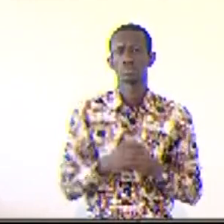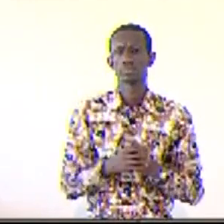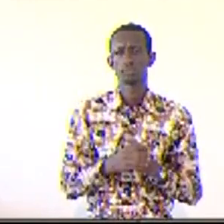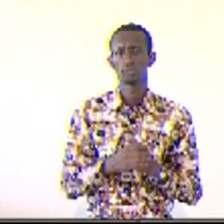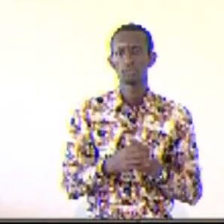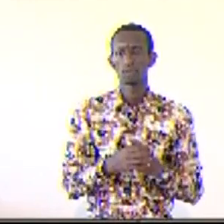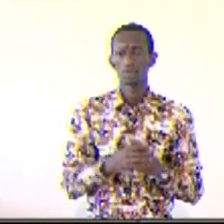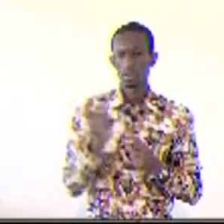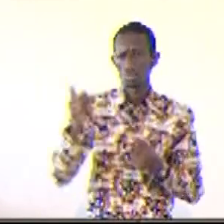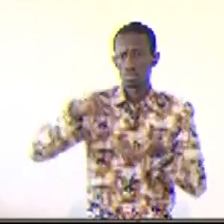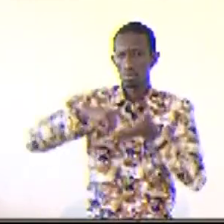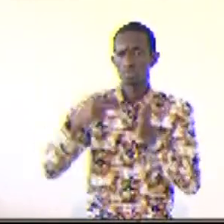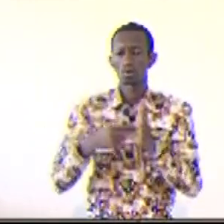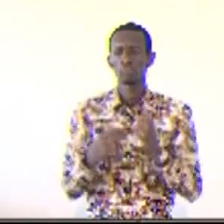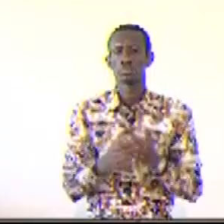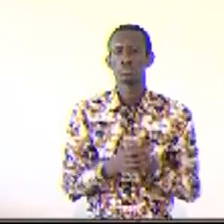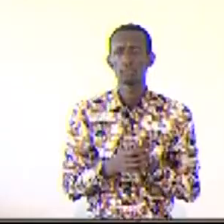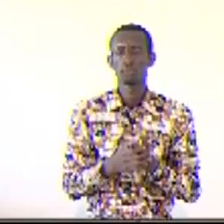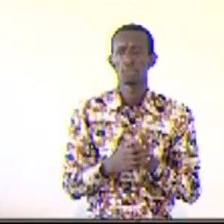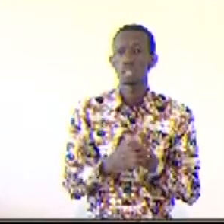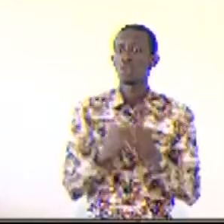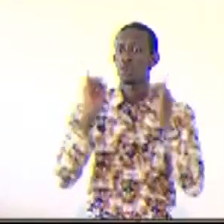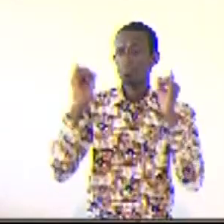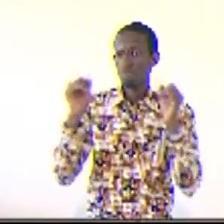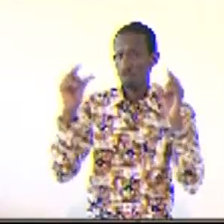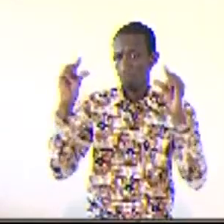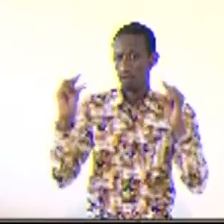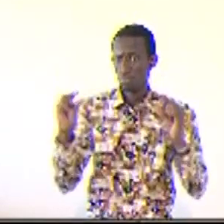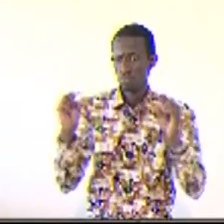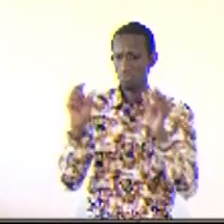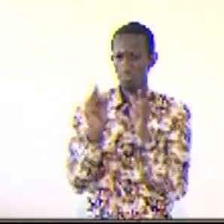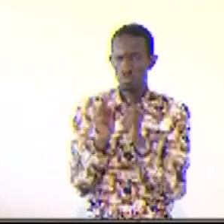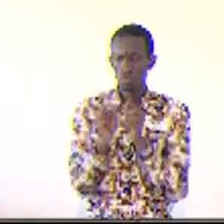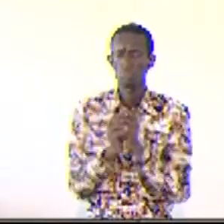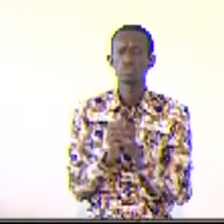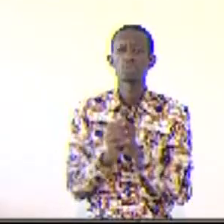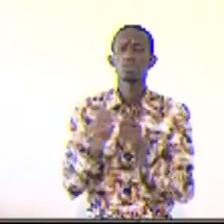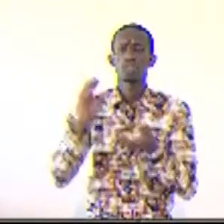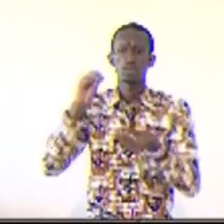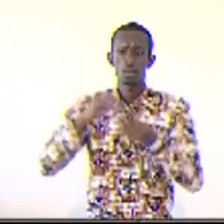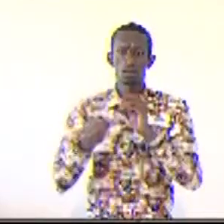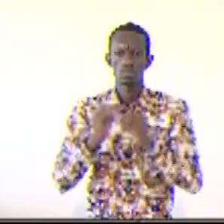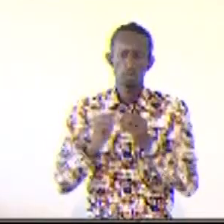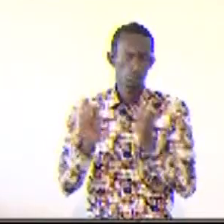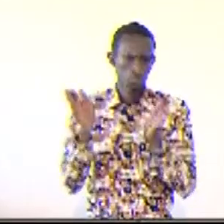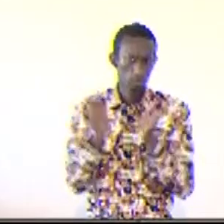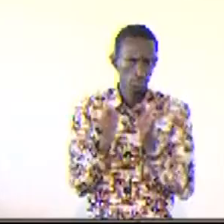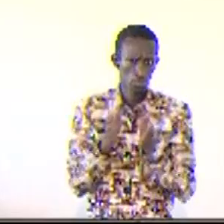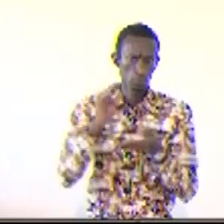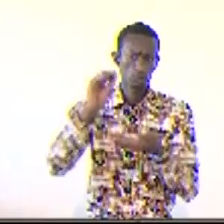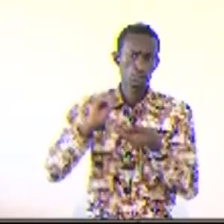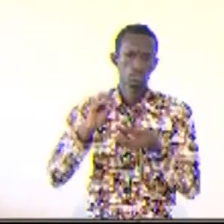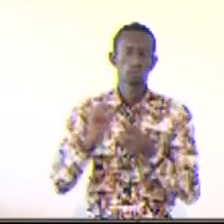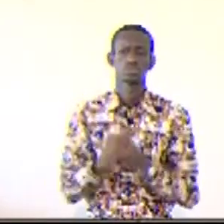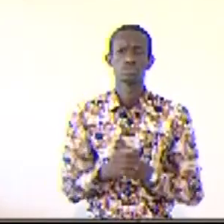So that means the fewer the particles, then the less the number of the less the frequency of